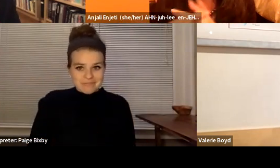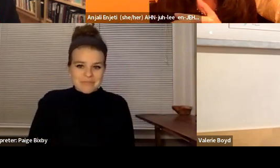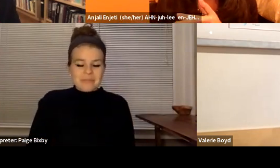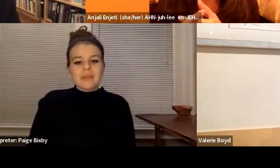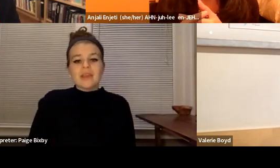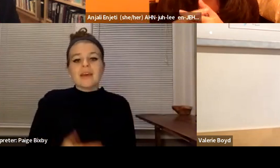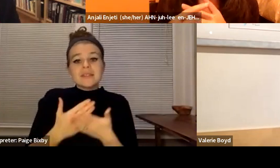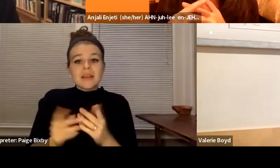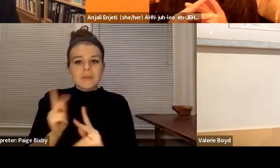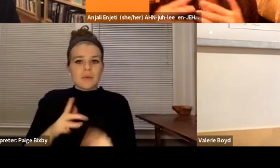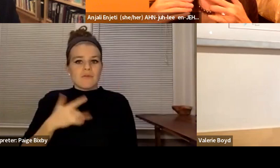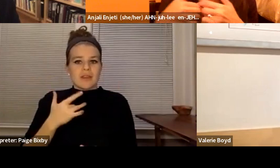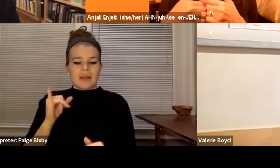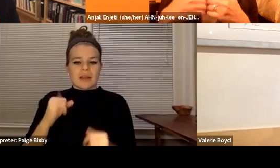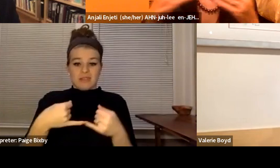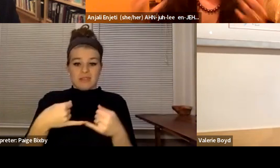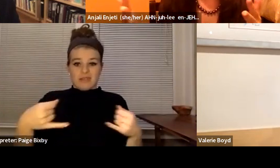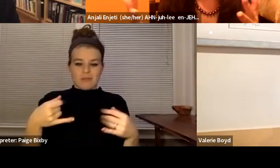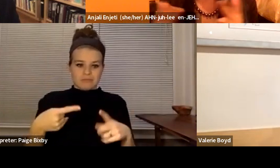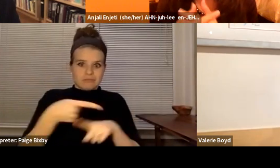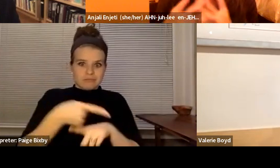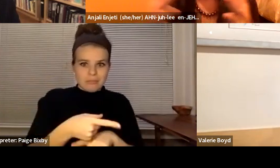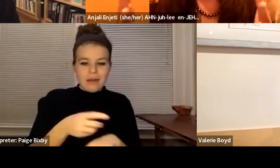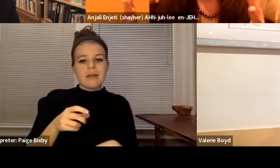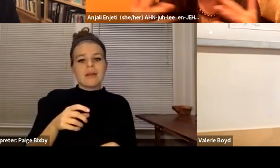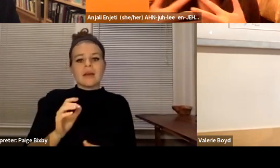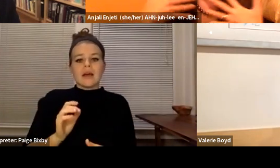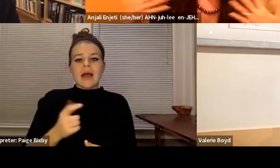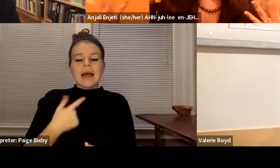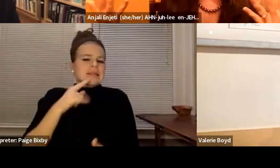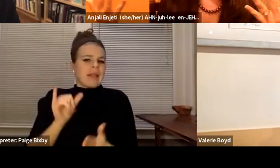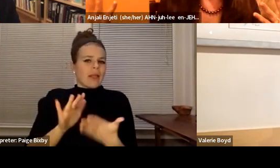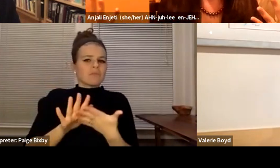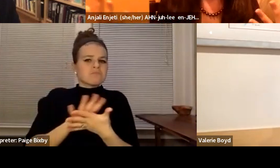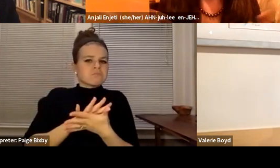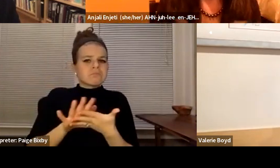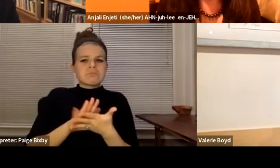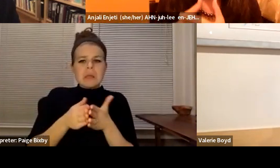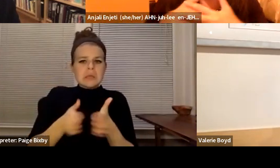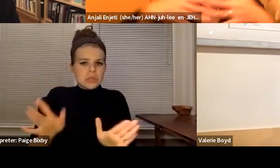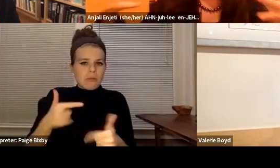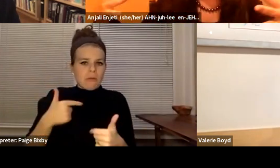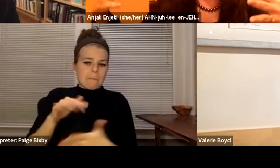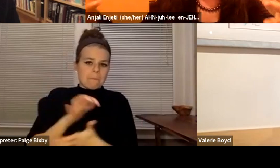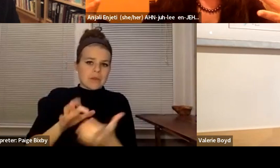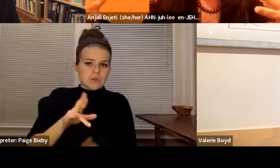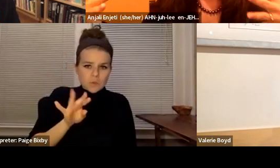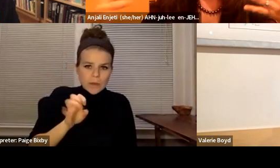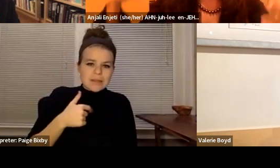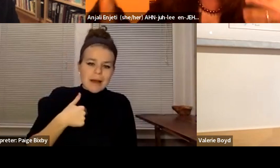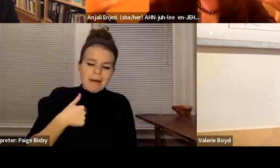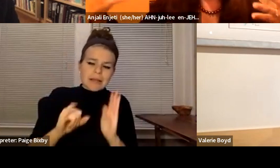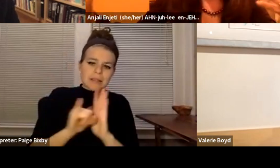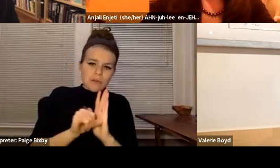feel that that's crossing the line when brown people, and I say that generally because I'm a mixed race person, so I kind of identify as